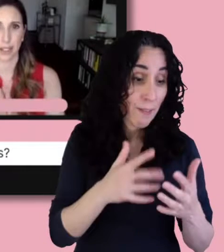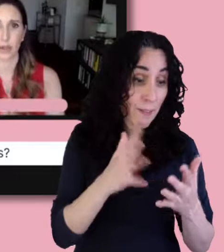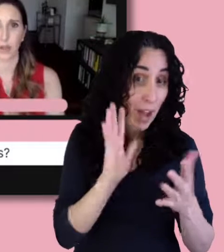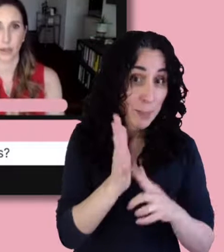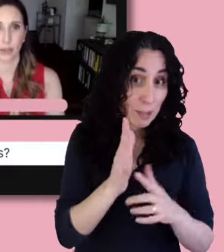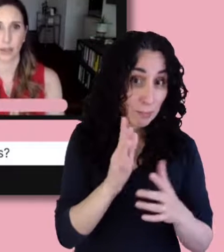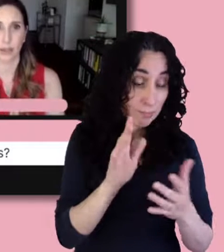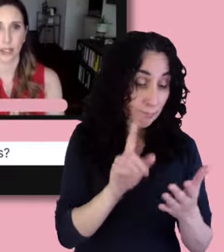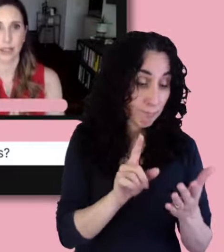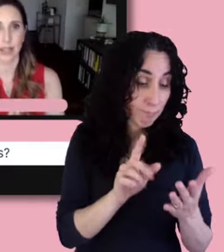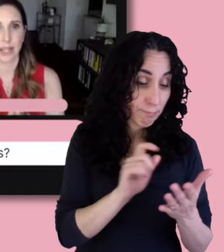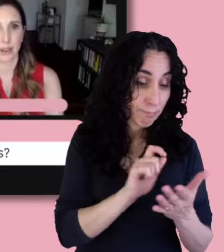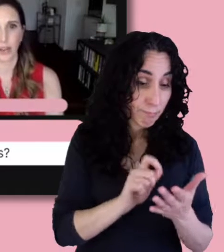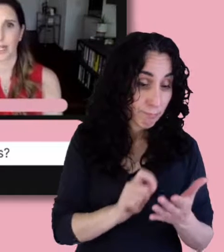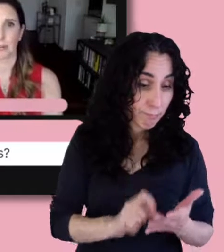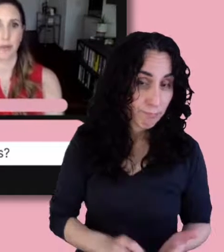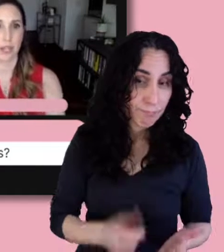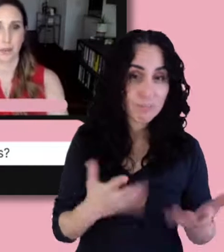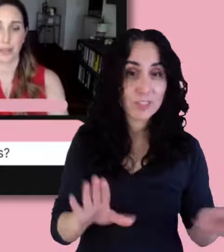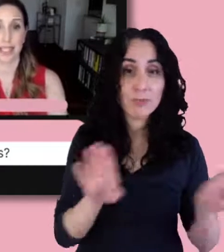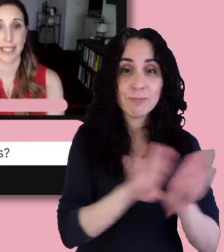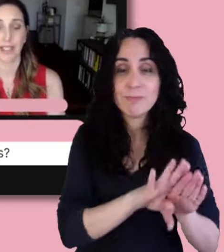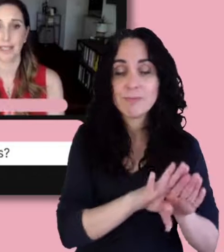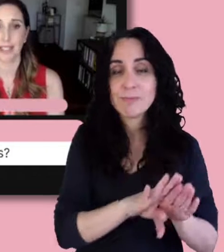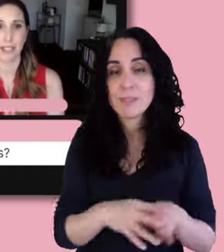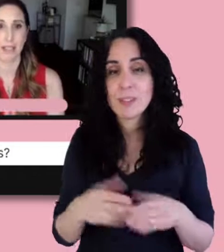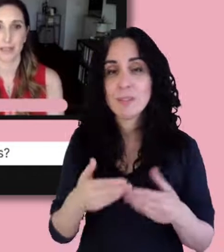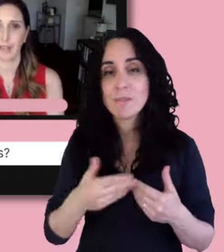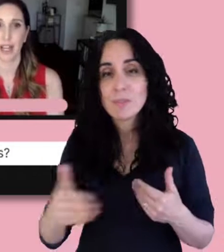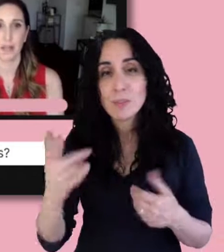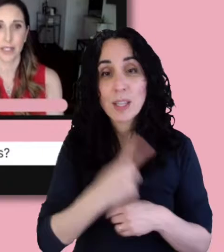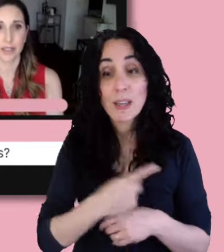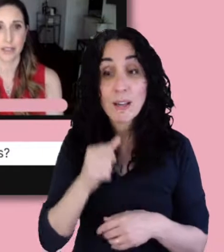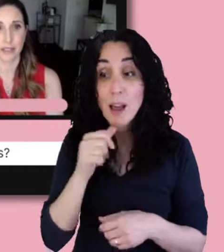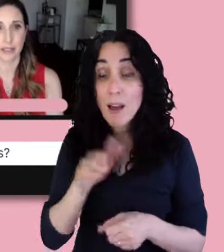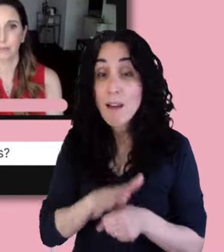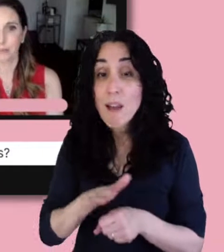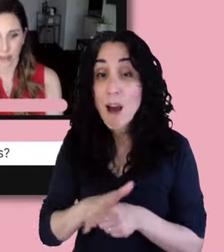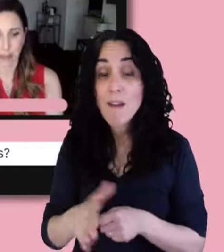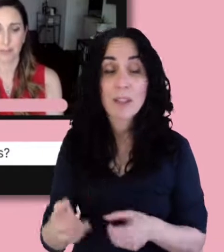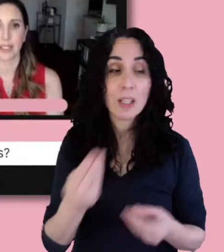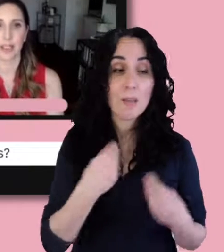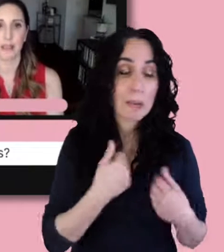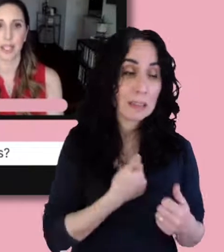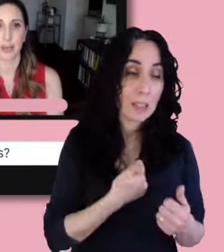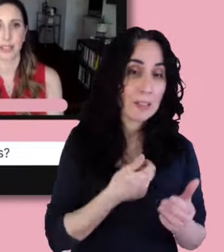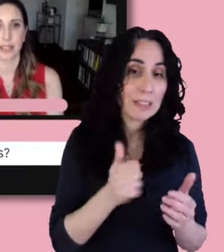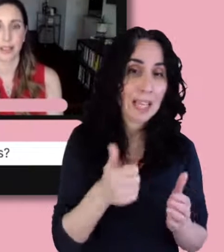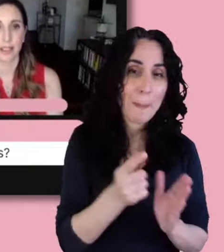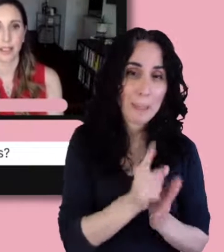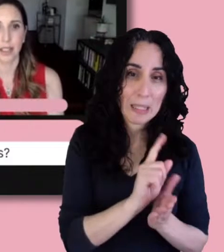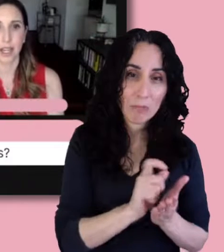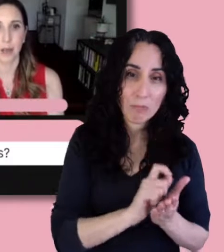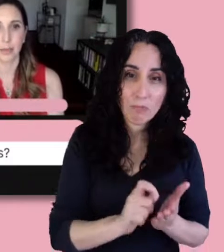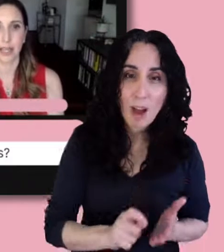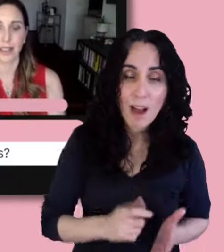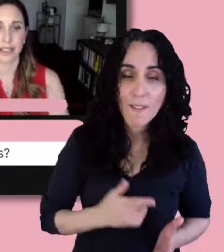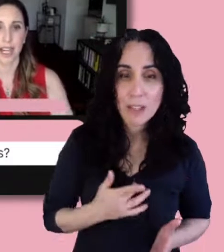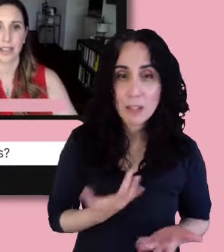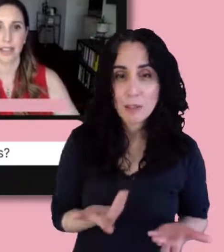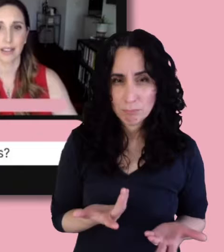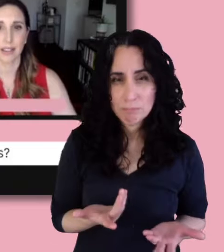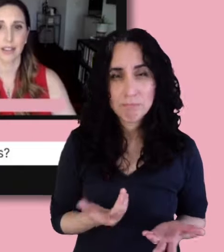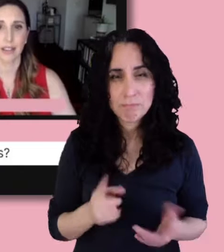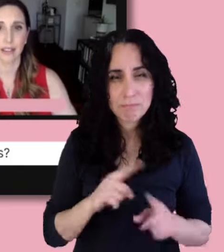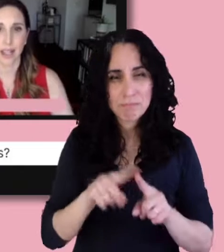going to close the book and try to move on with my day. And if that 5 minutes isn't enough, I'll give myself 10 minutes. I think